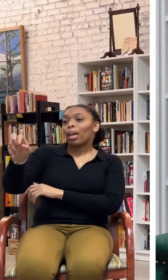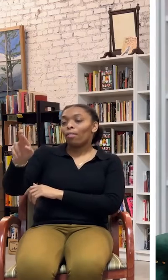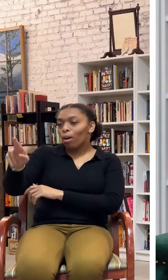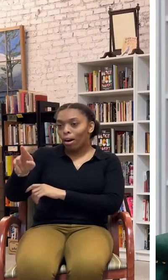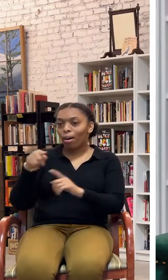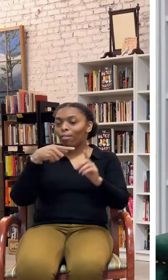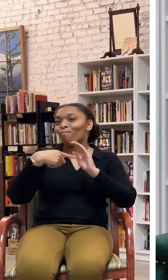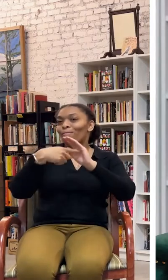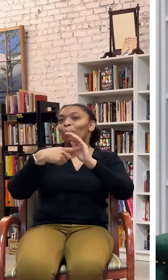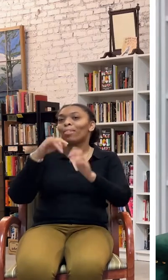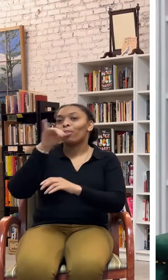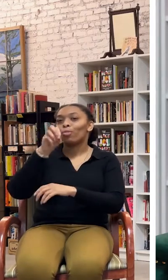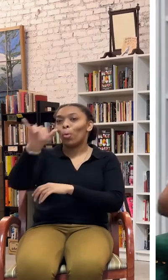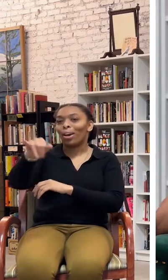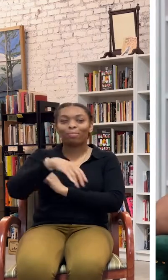of joy.